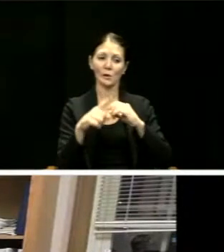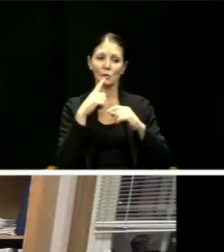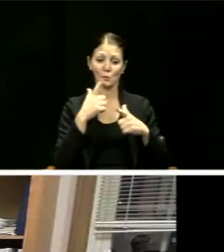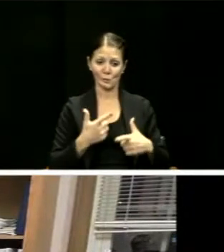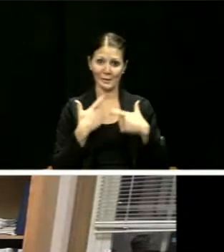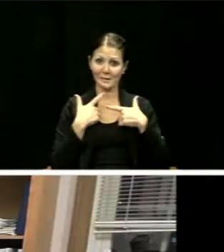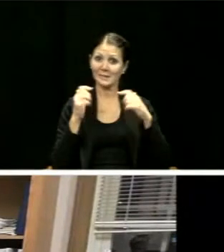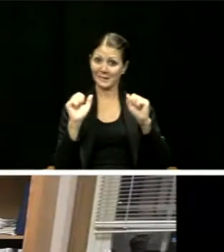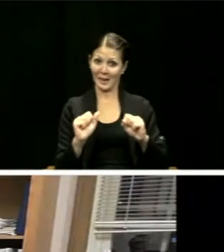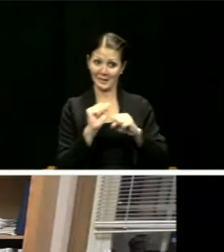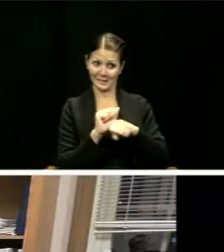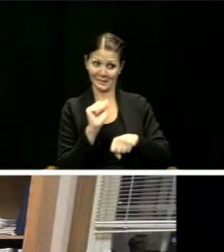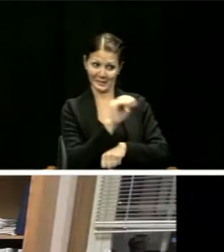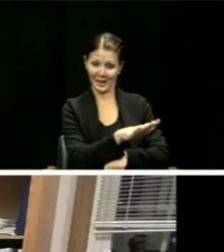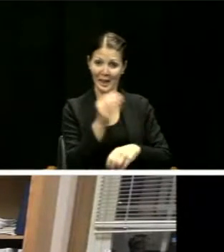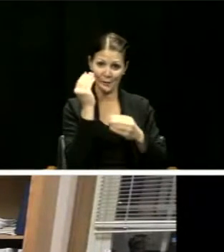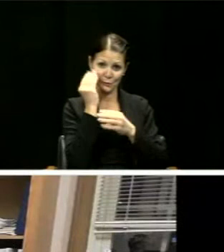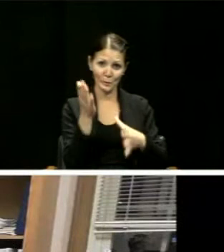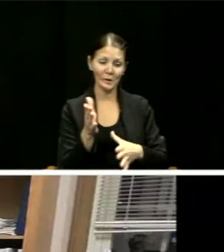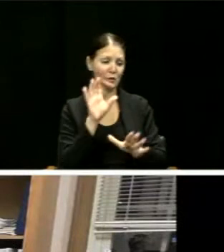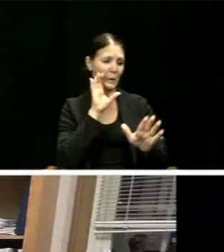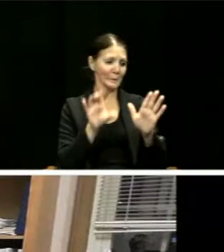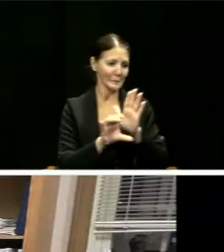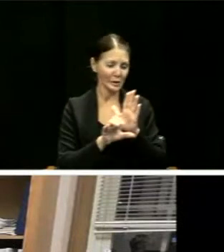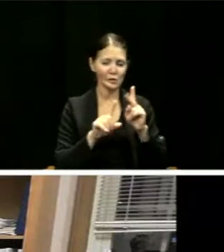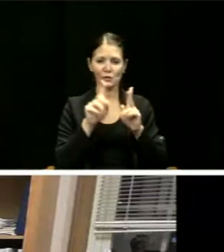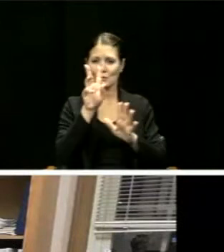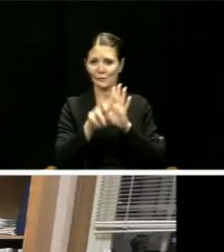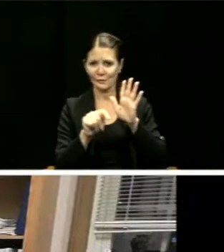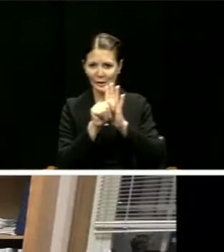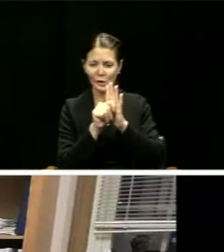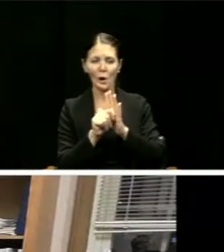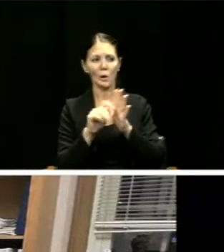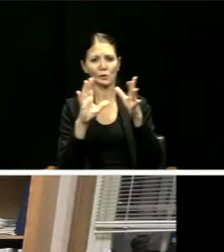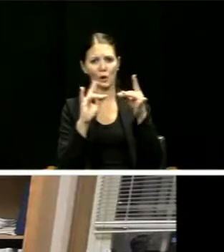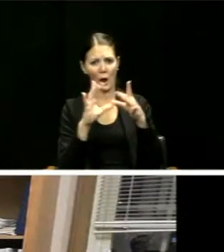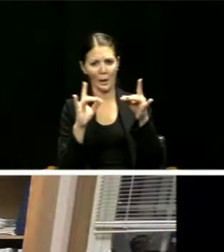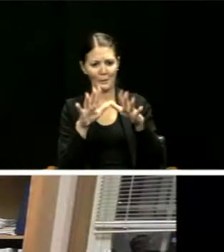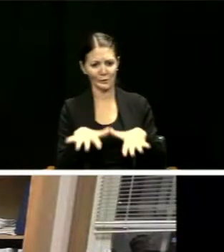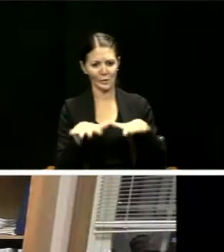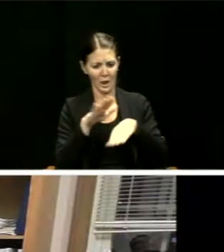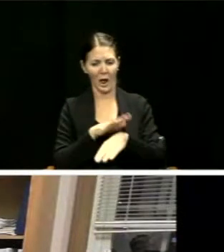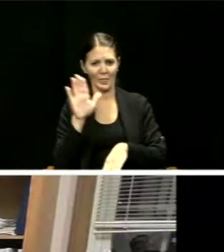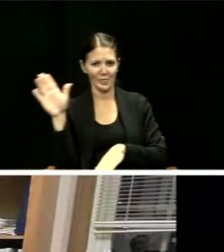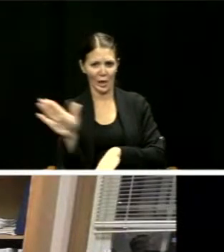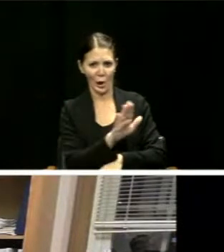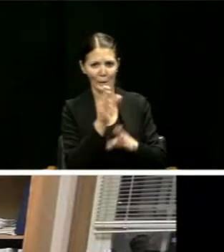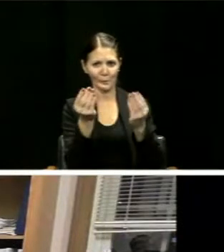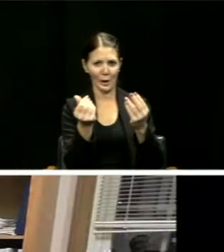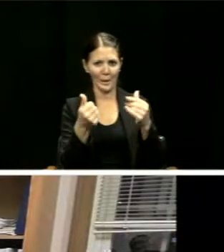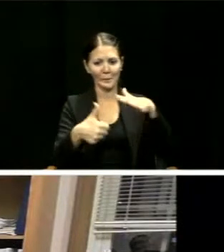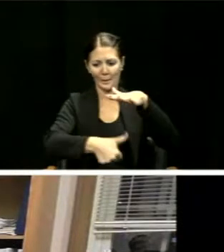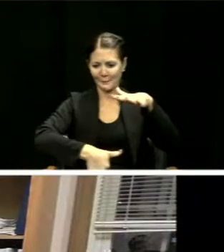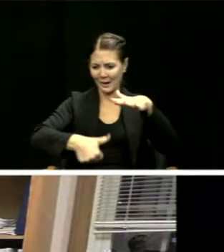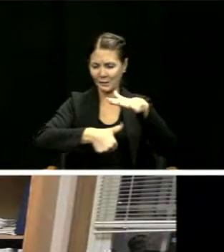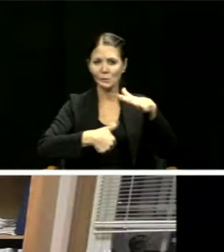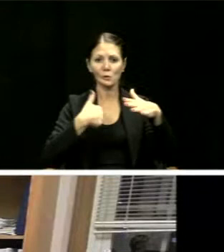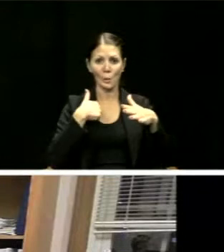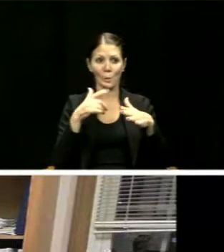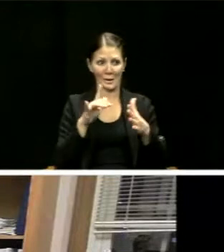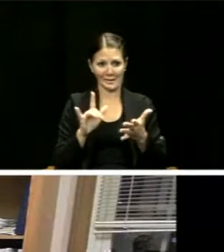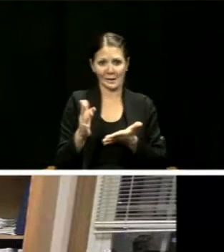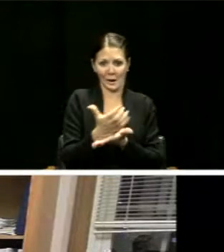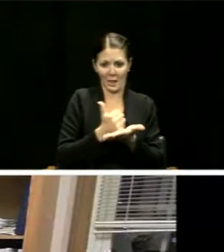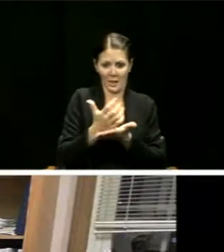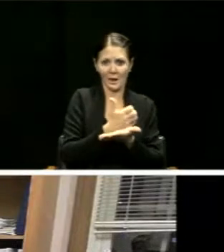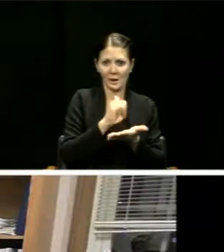in, pictures, videos, and talk about flooding on their property or in their basement. So we collected that data from the